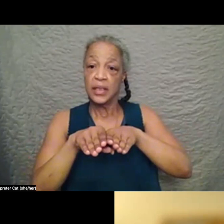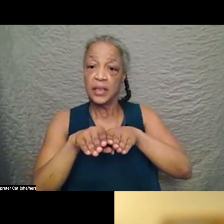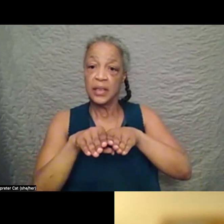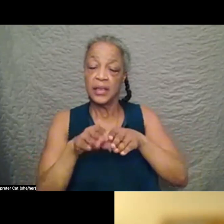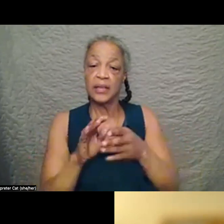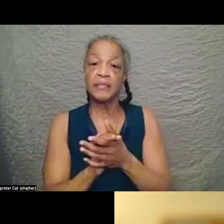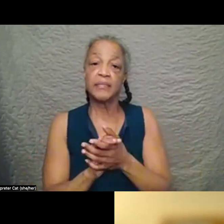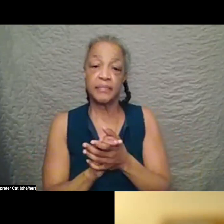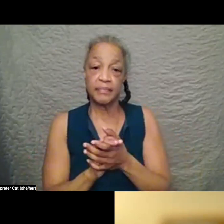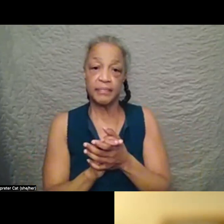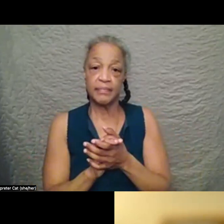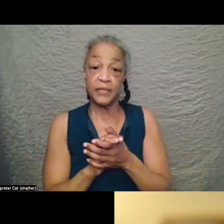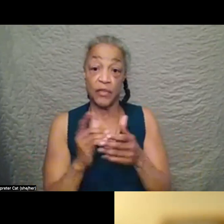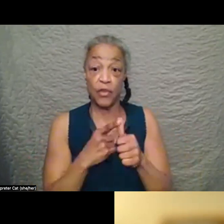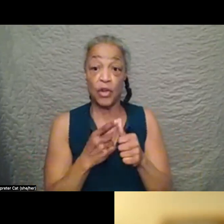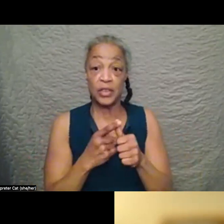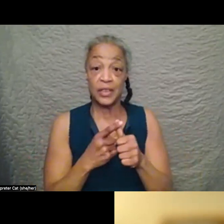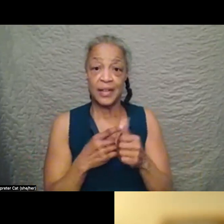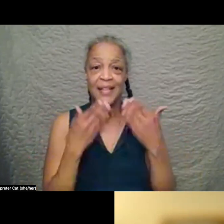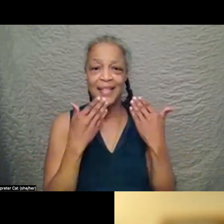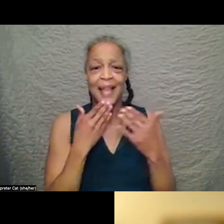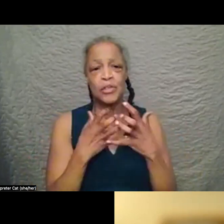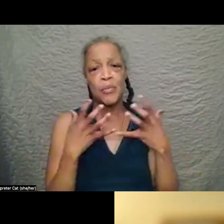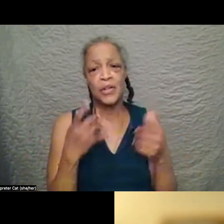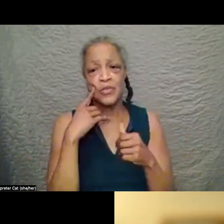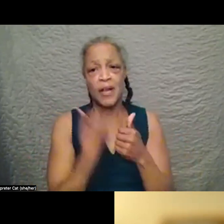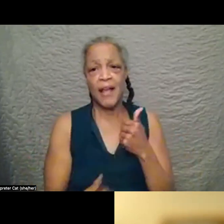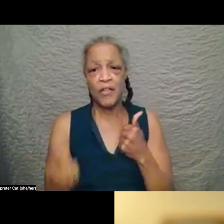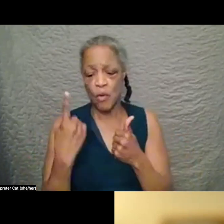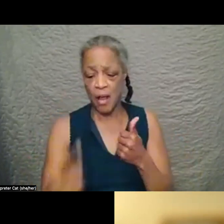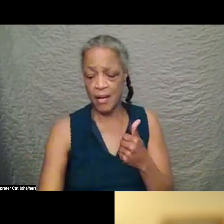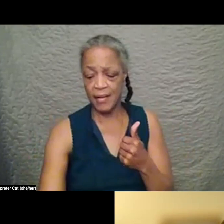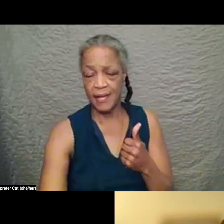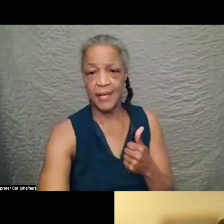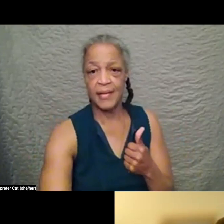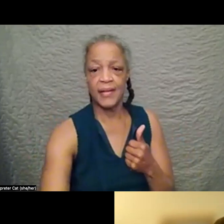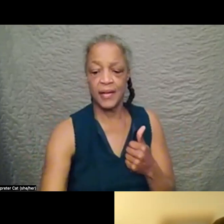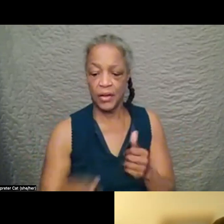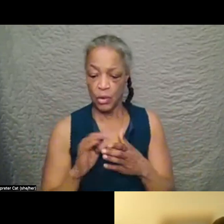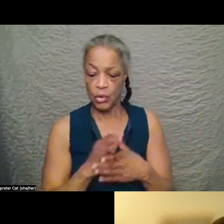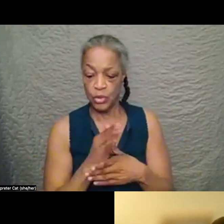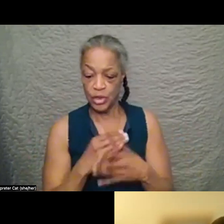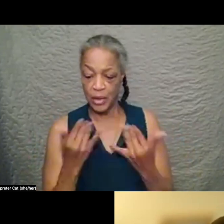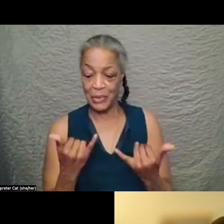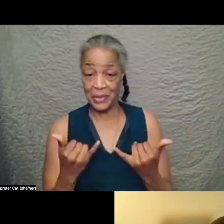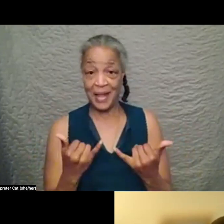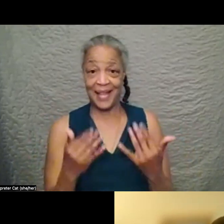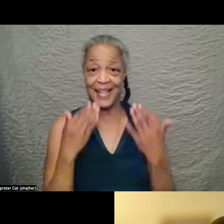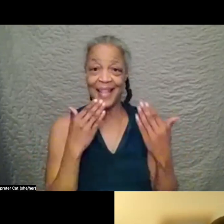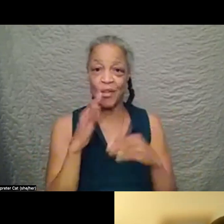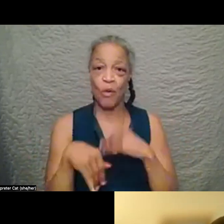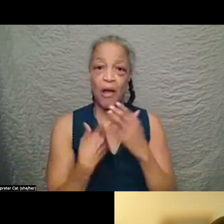first, thank you so much to everyone who's shared today. And thank you everyone who's